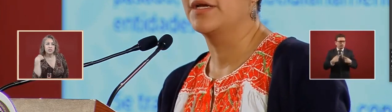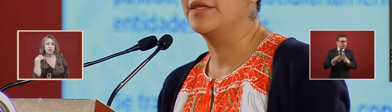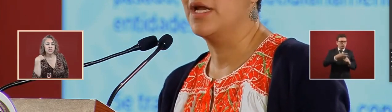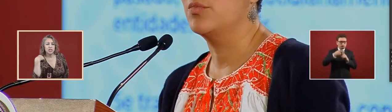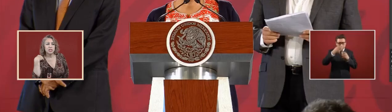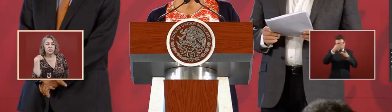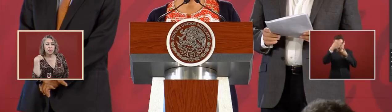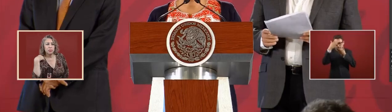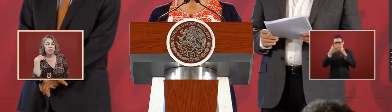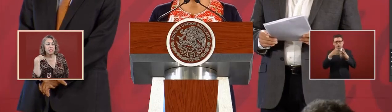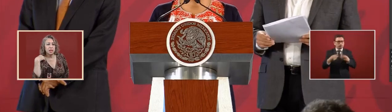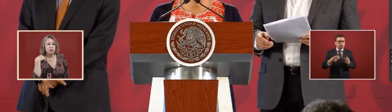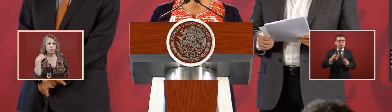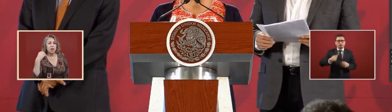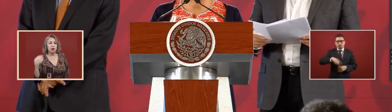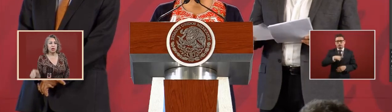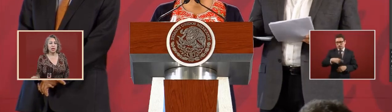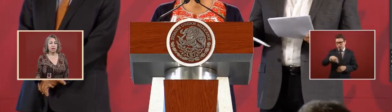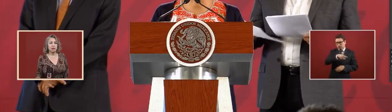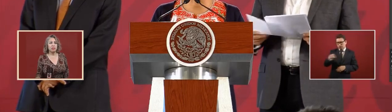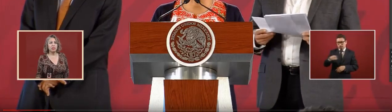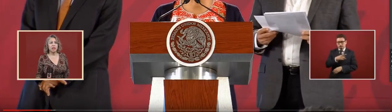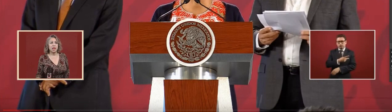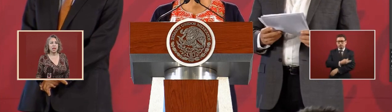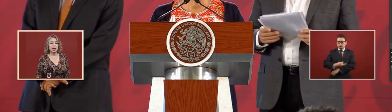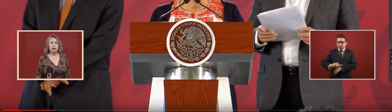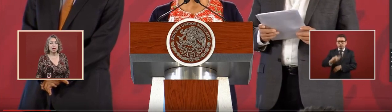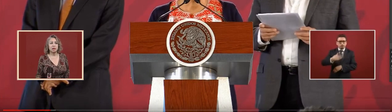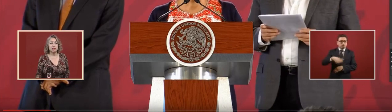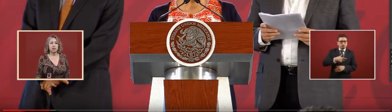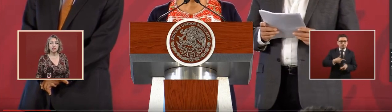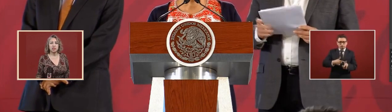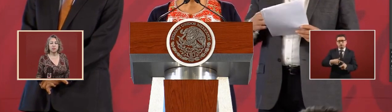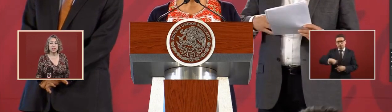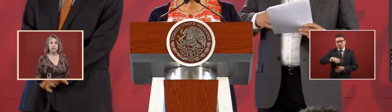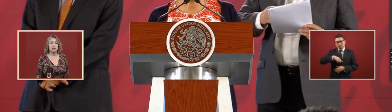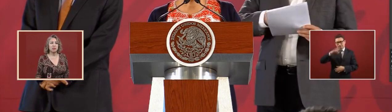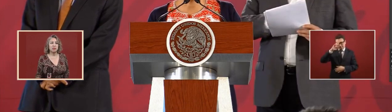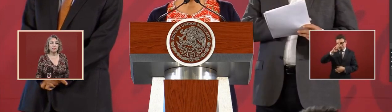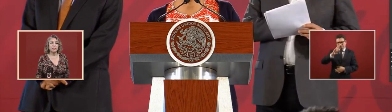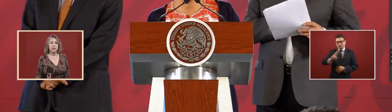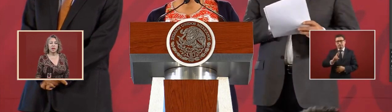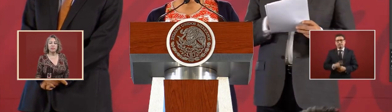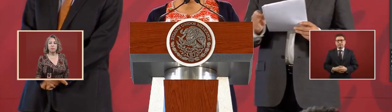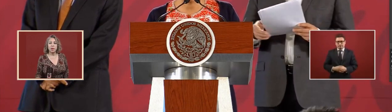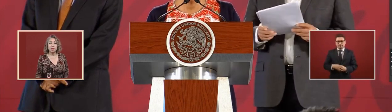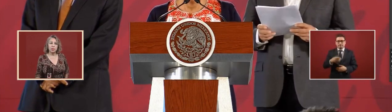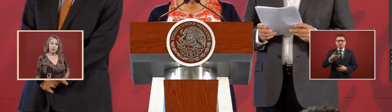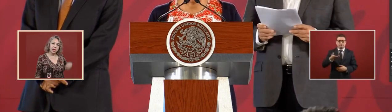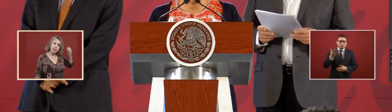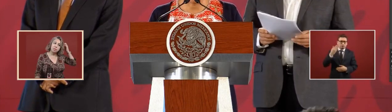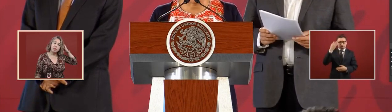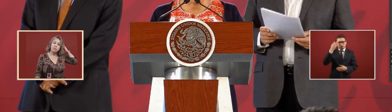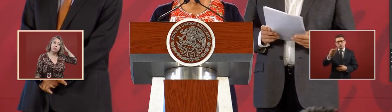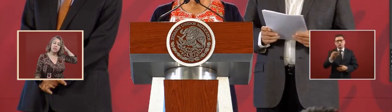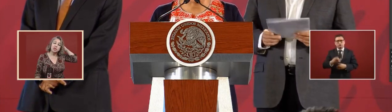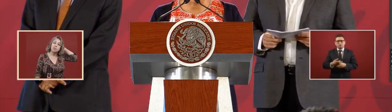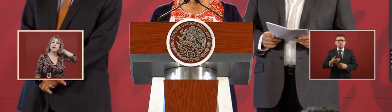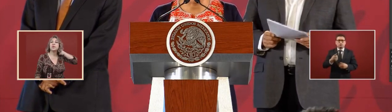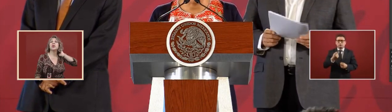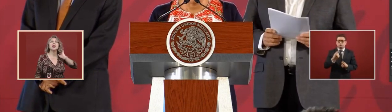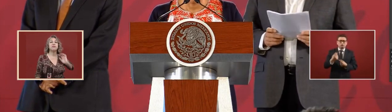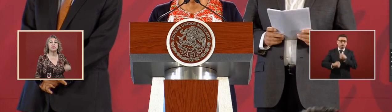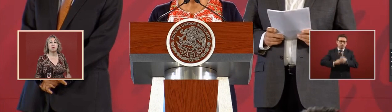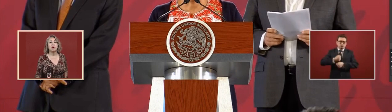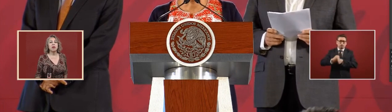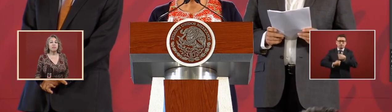desaparecidas. Reiteramos nuestro respeto a las familias que están buscando search and rescue of the people, and that certain